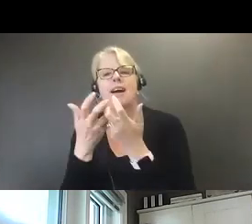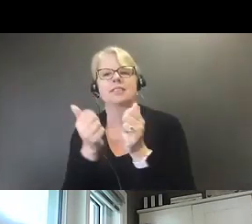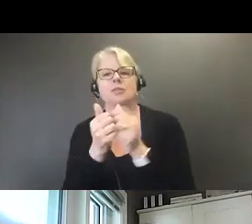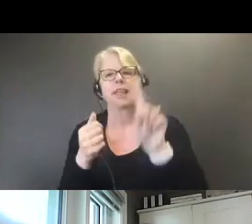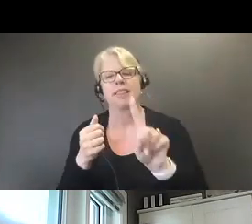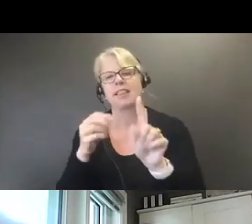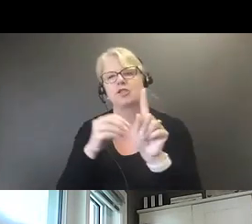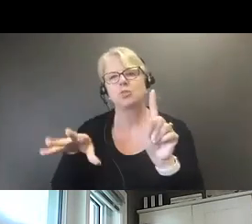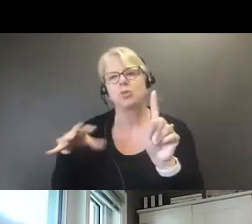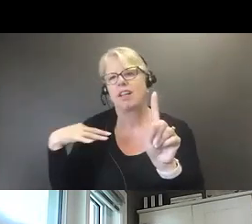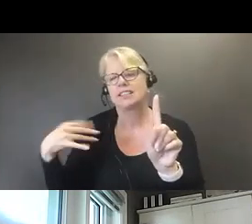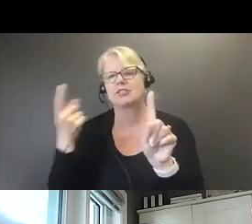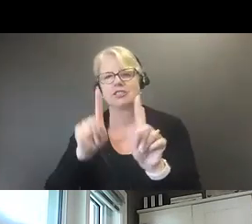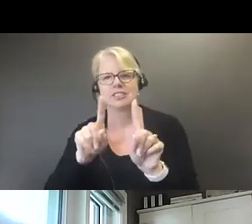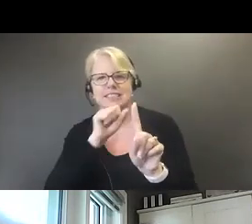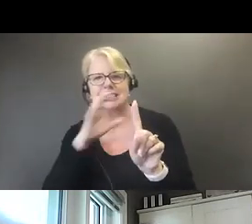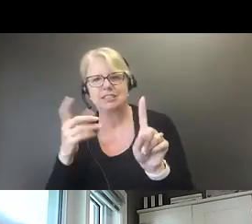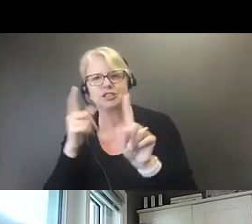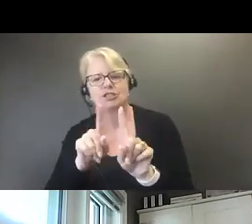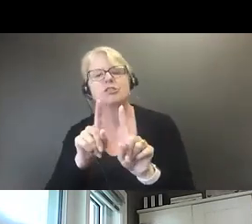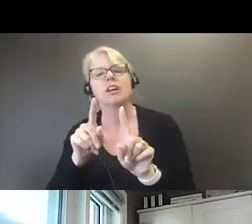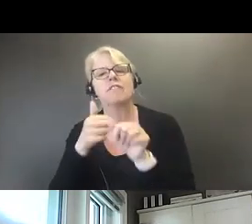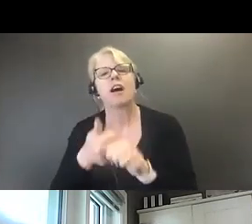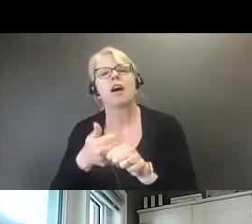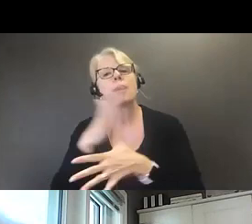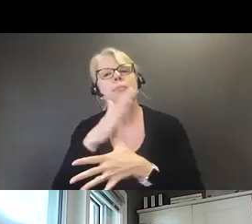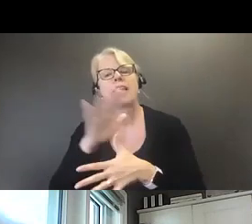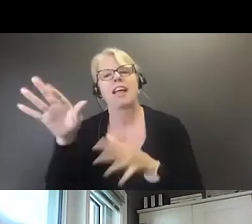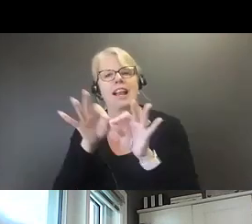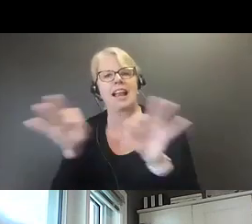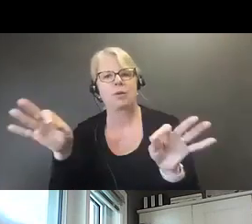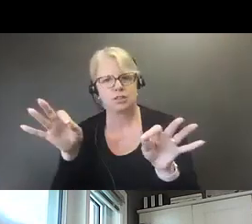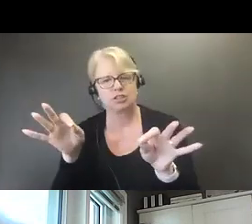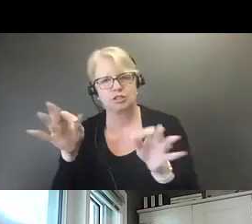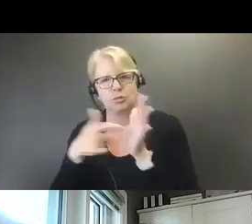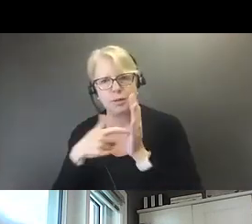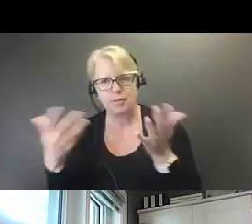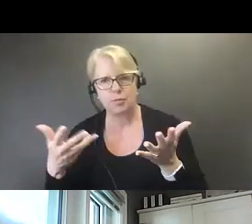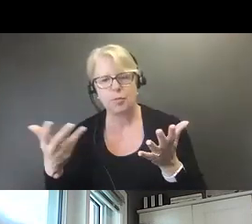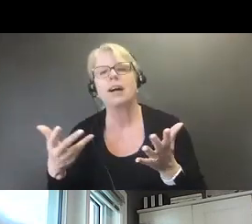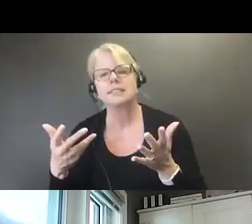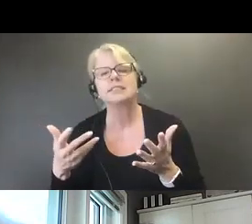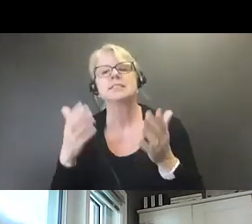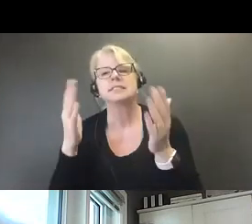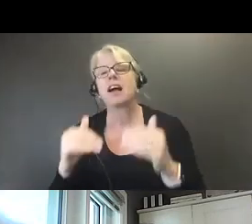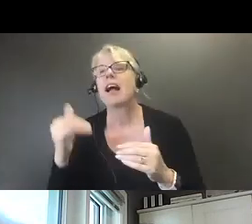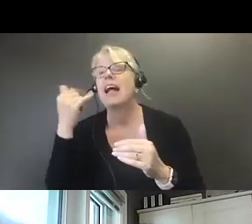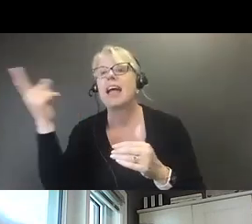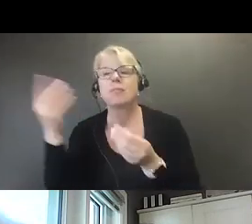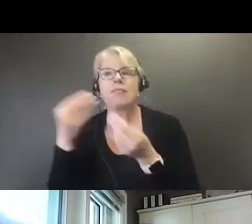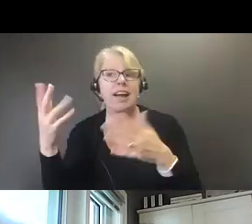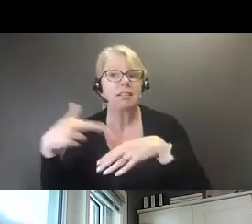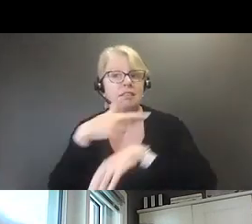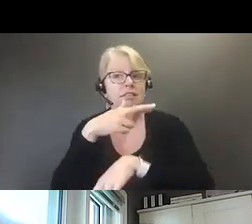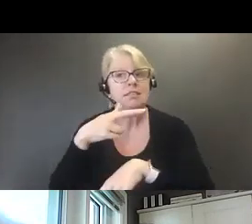student volunteer based primarily on language requirements. Alternatively, if the referring provider has explicitly